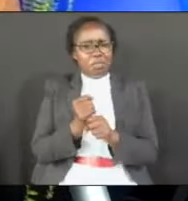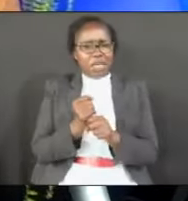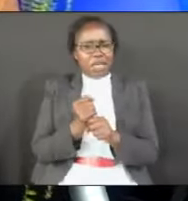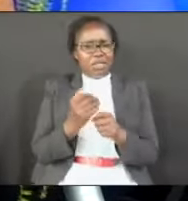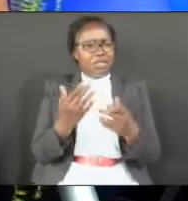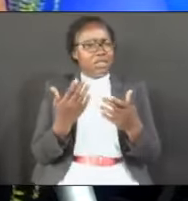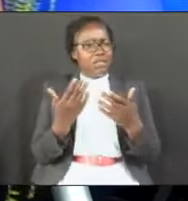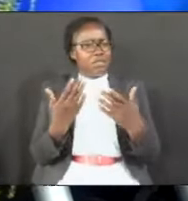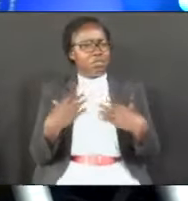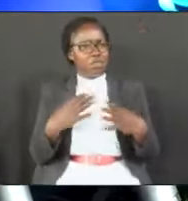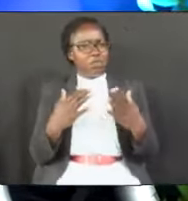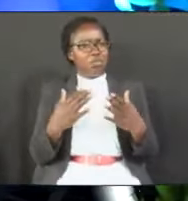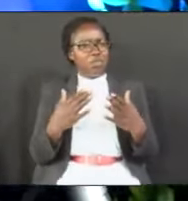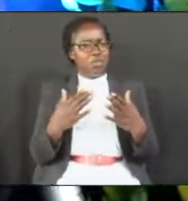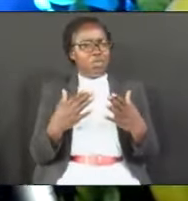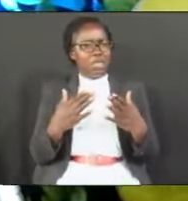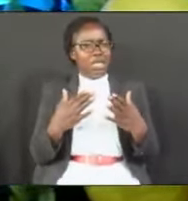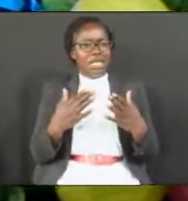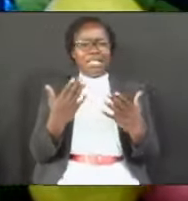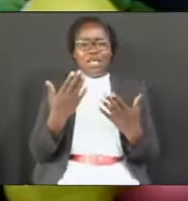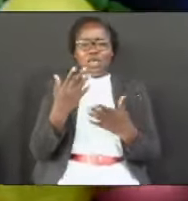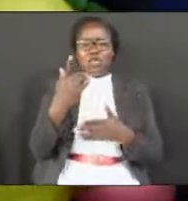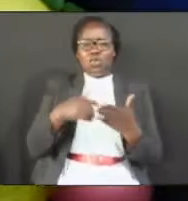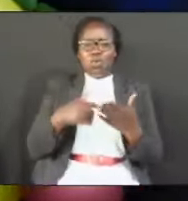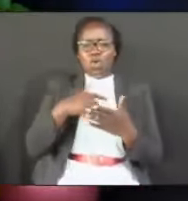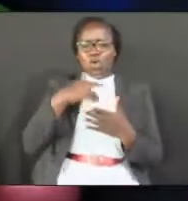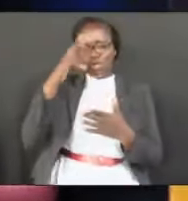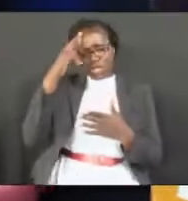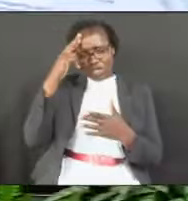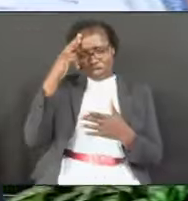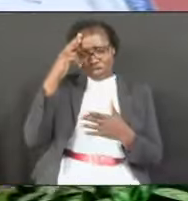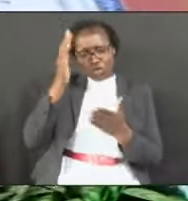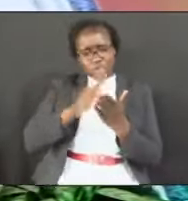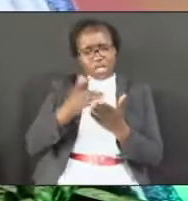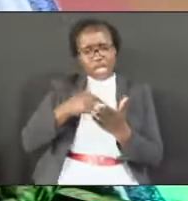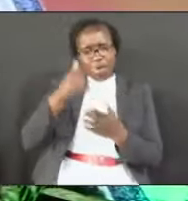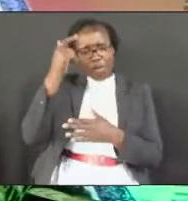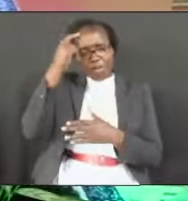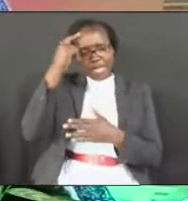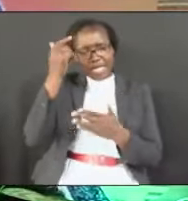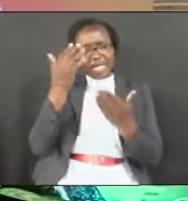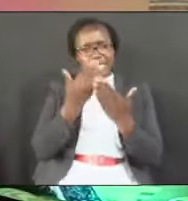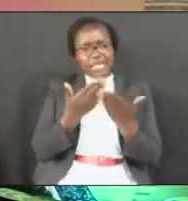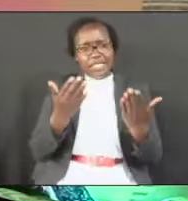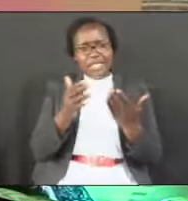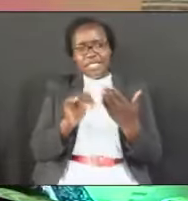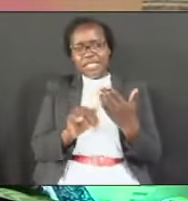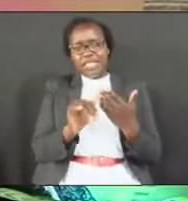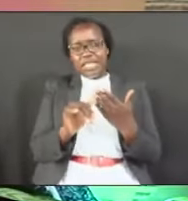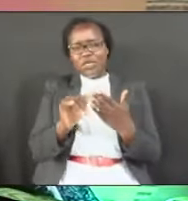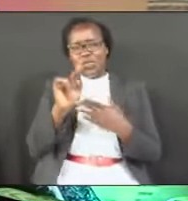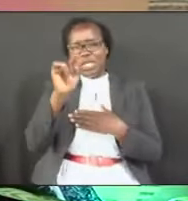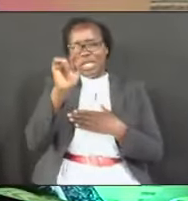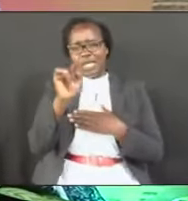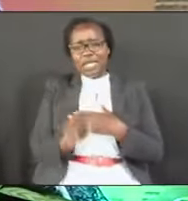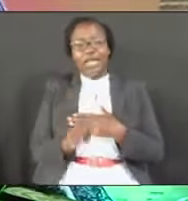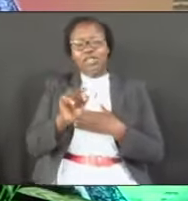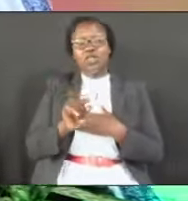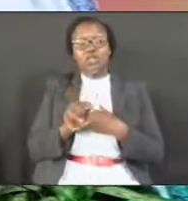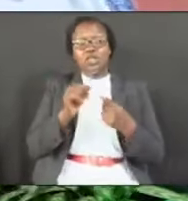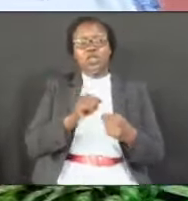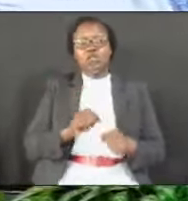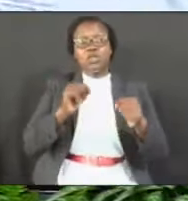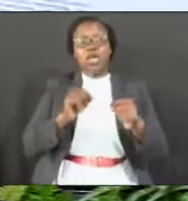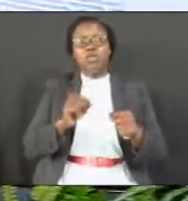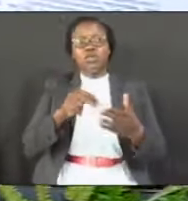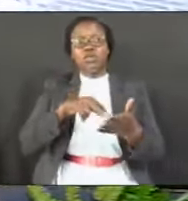This is what resonates with our mind. There are things that we cannot be able to stand before the